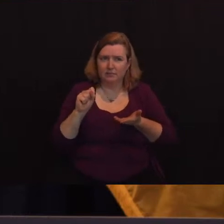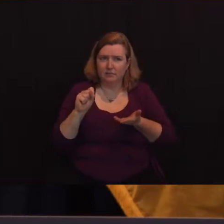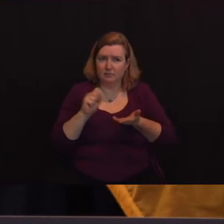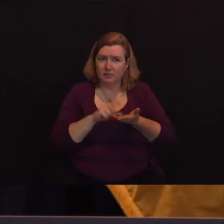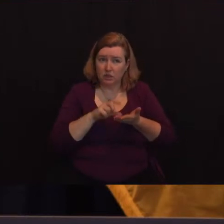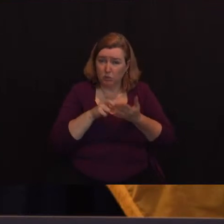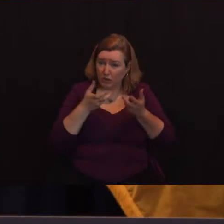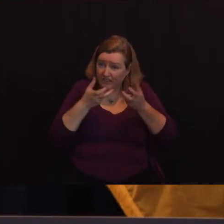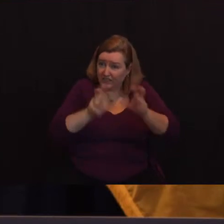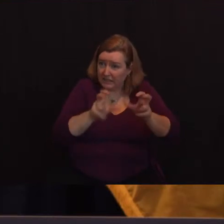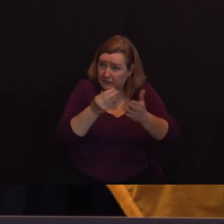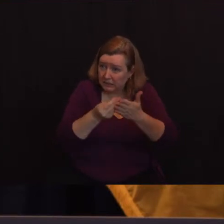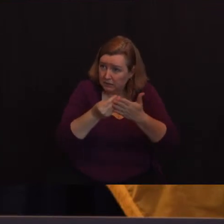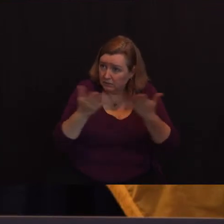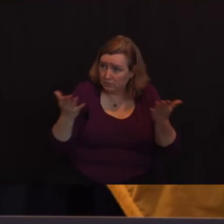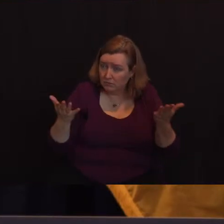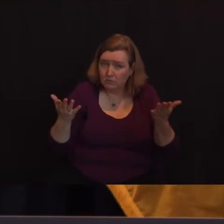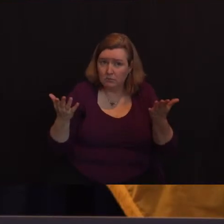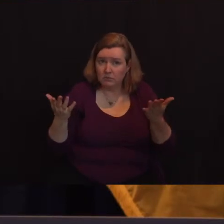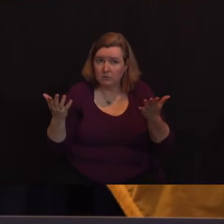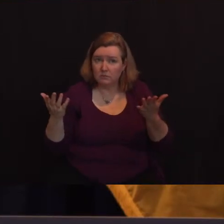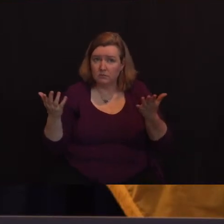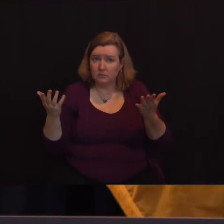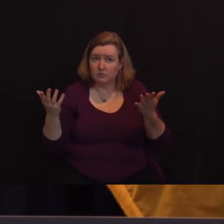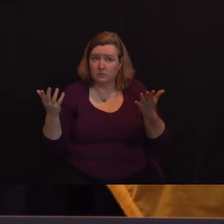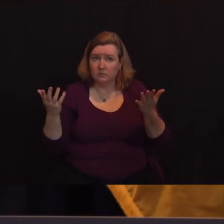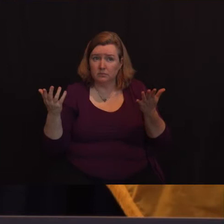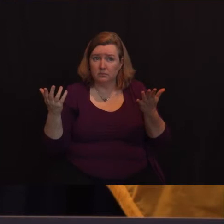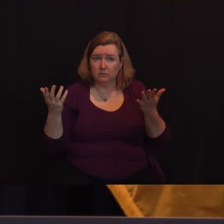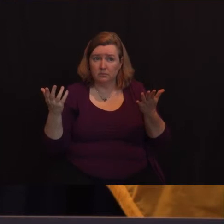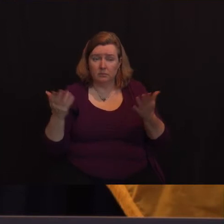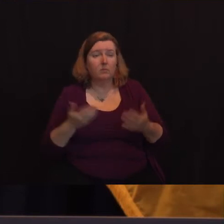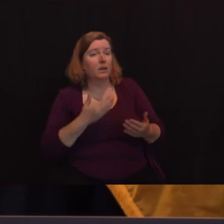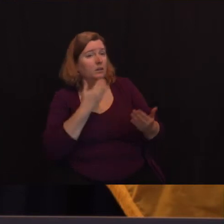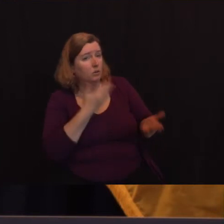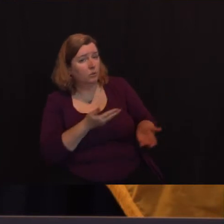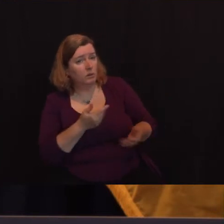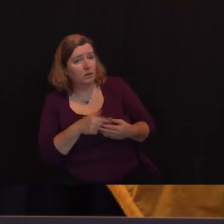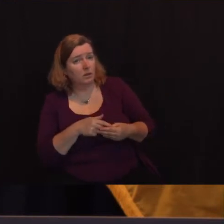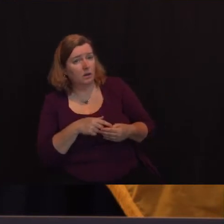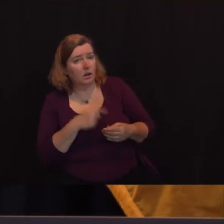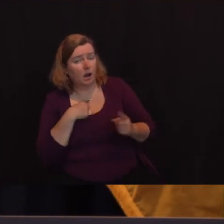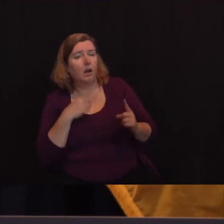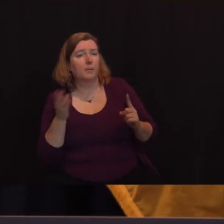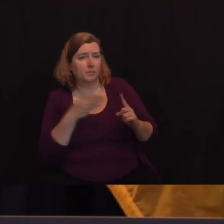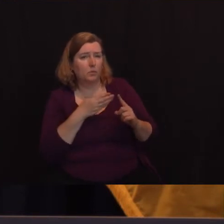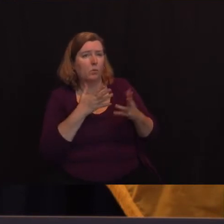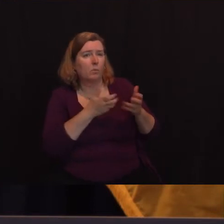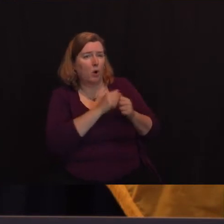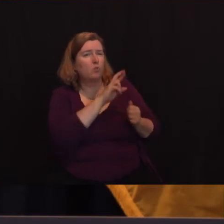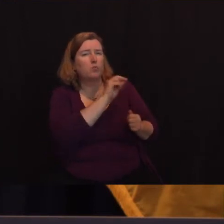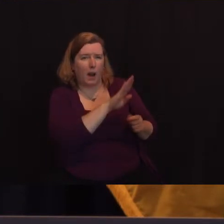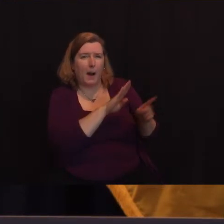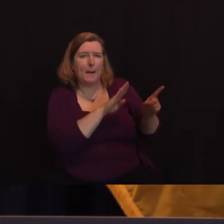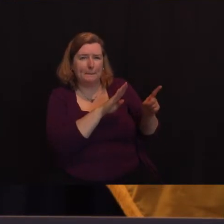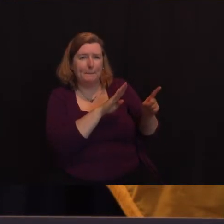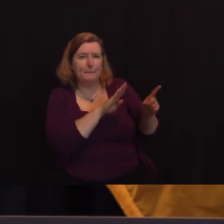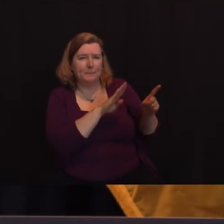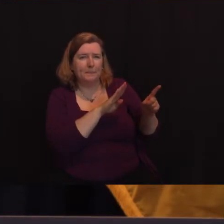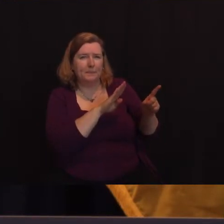Thanks. Thank you. I went to Rob Acero-Angelo. He and I were back and forth this